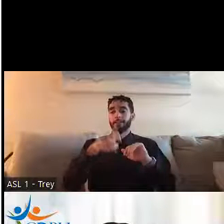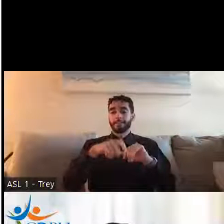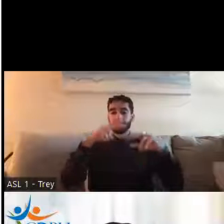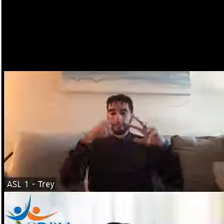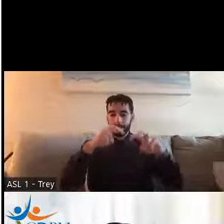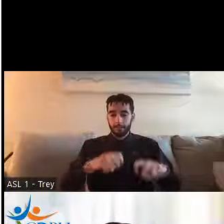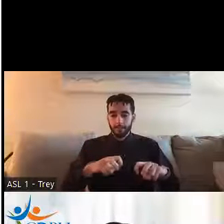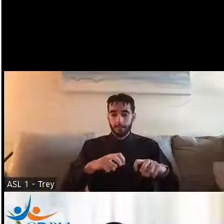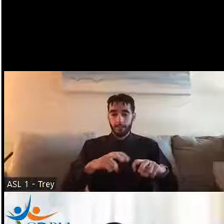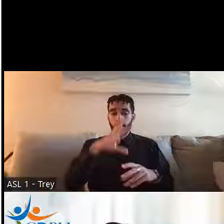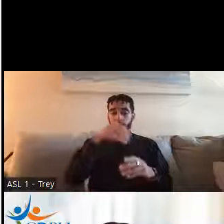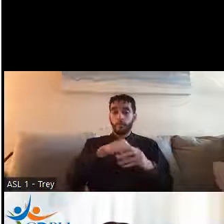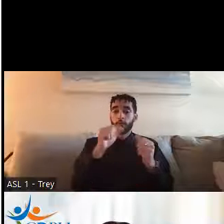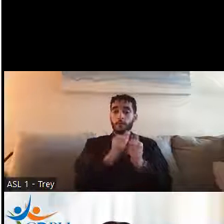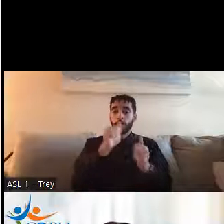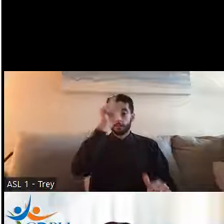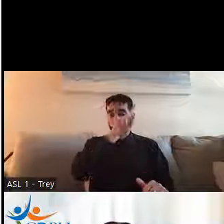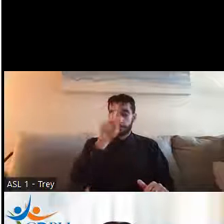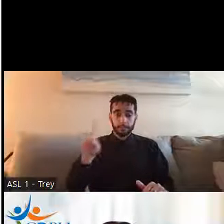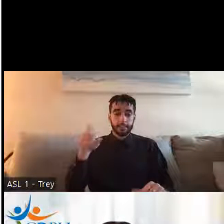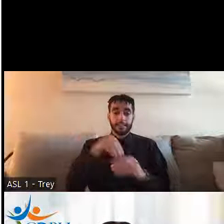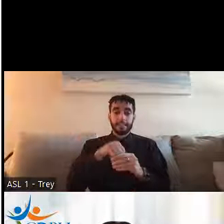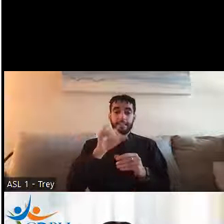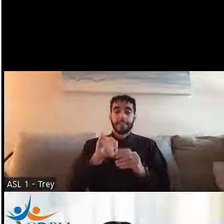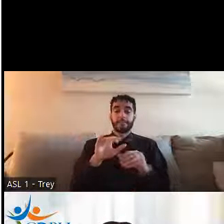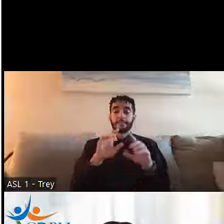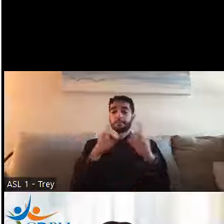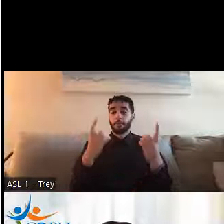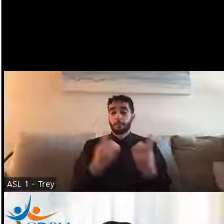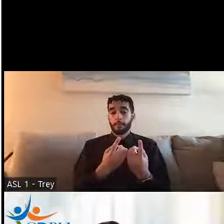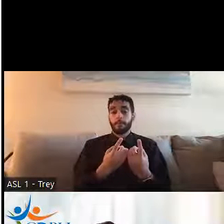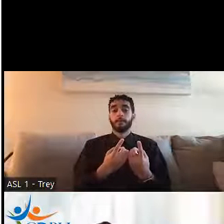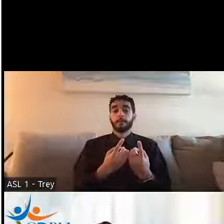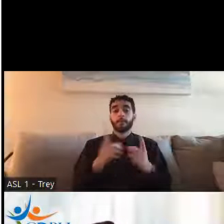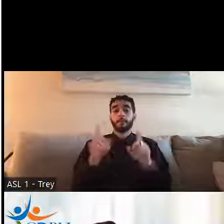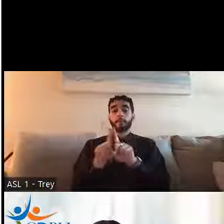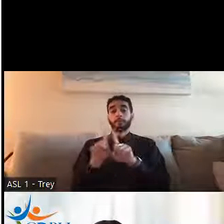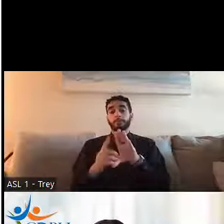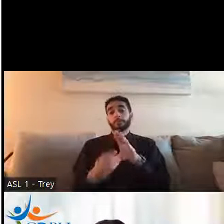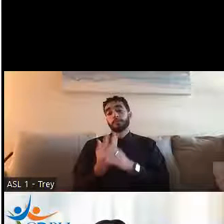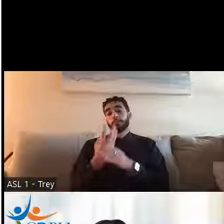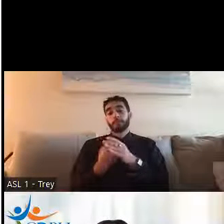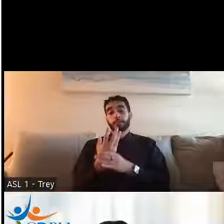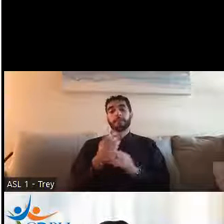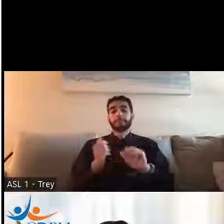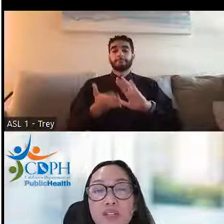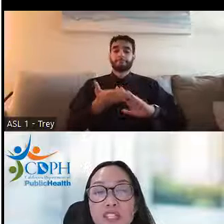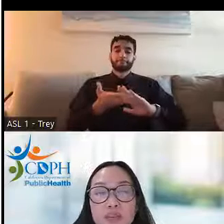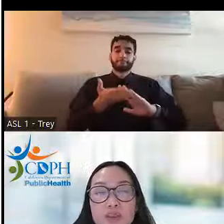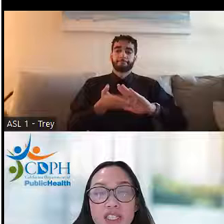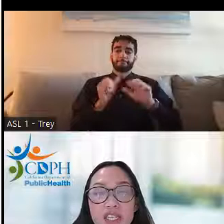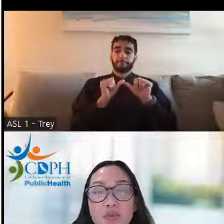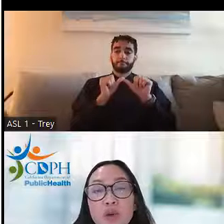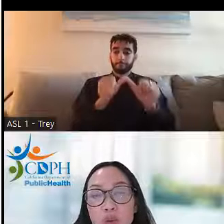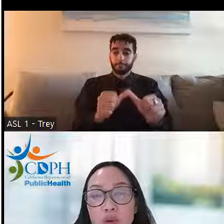their programs at the local health department level, and focusing on partnership building to address sustainability. So the funding received